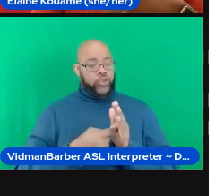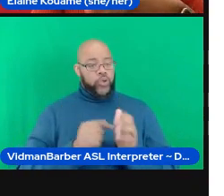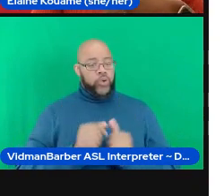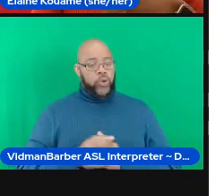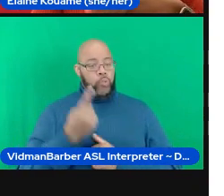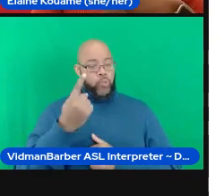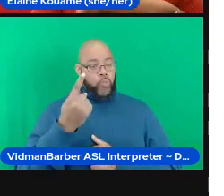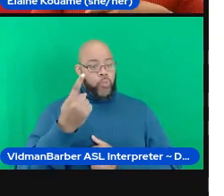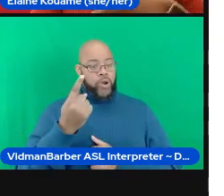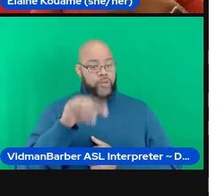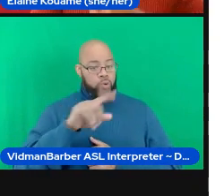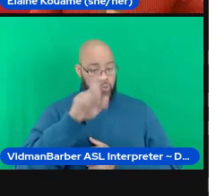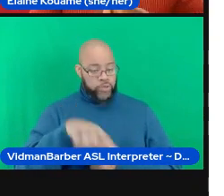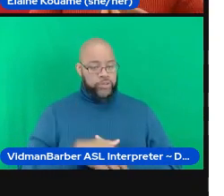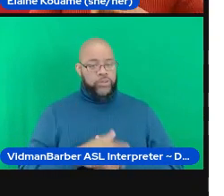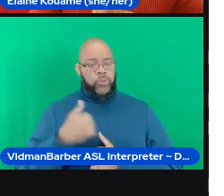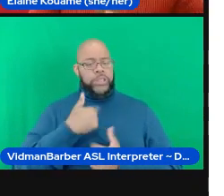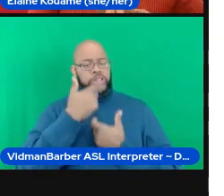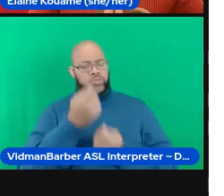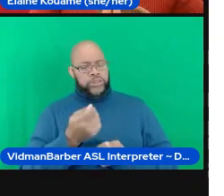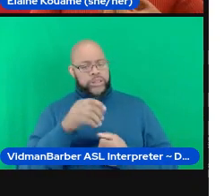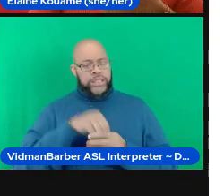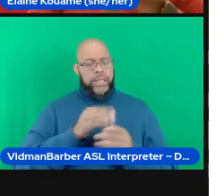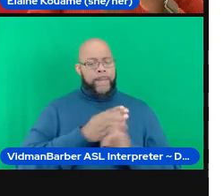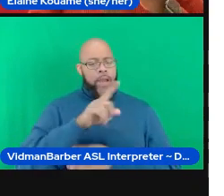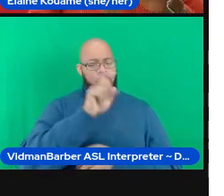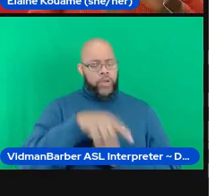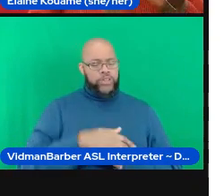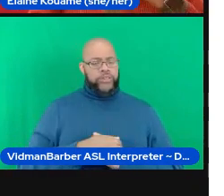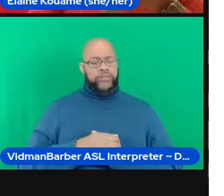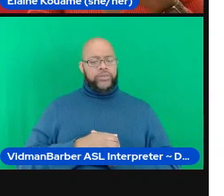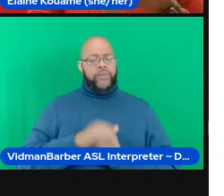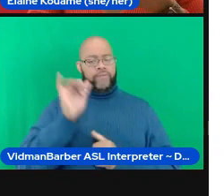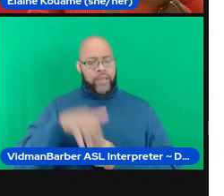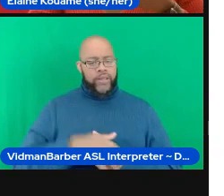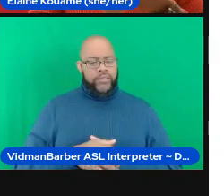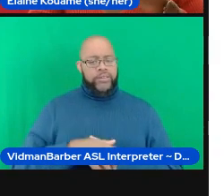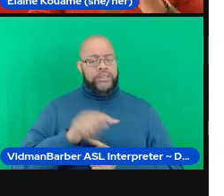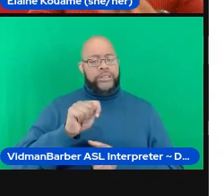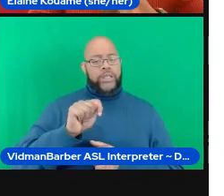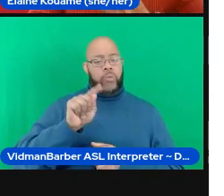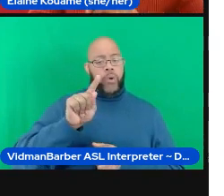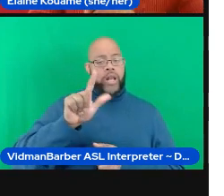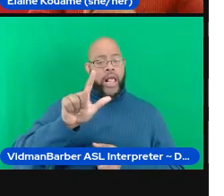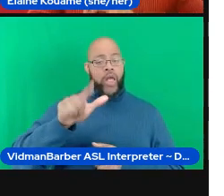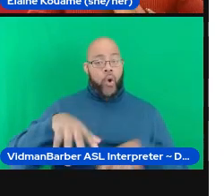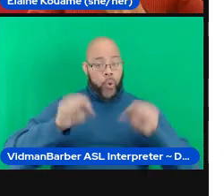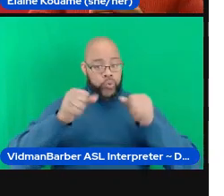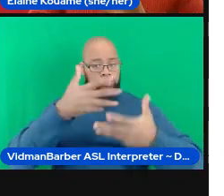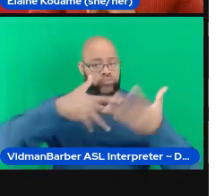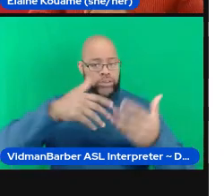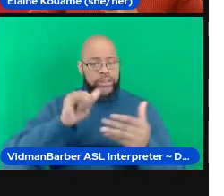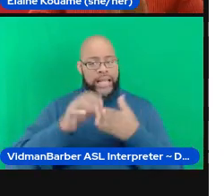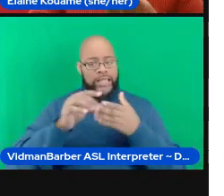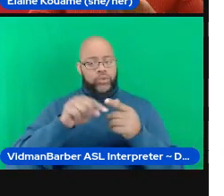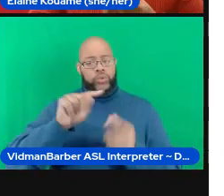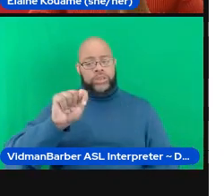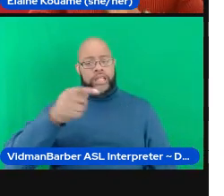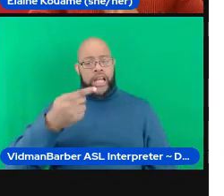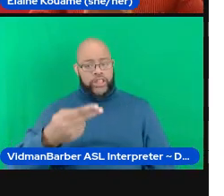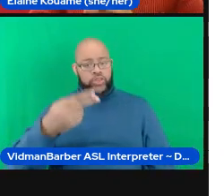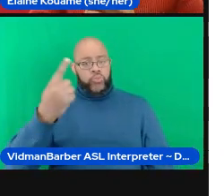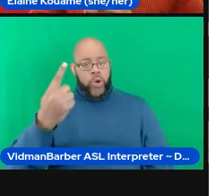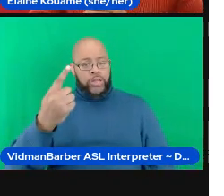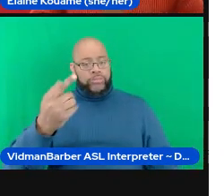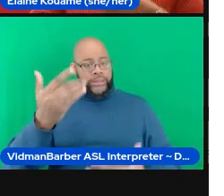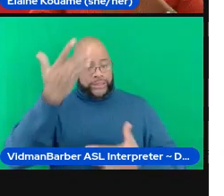one of those questions. So we are interested in the main question, which is, what are the T1L host interactions that are leading to Th1 immunity